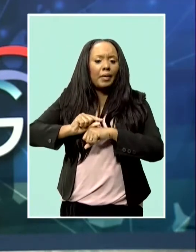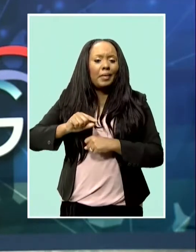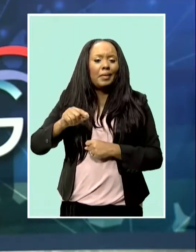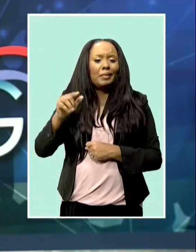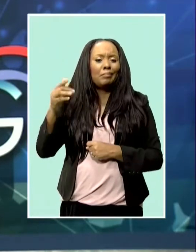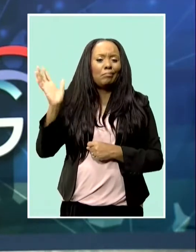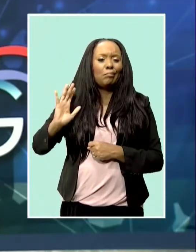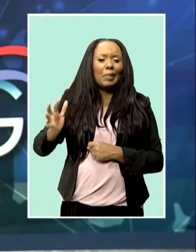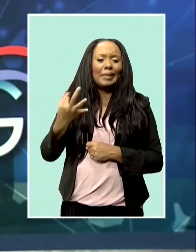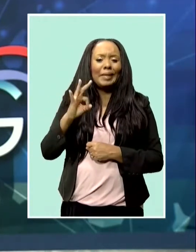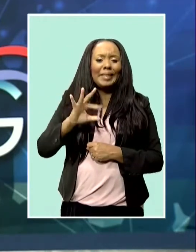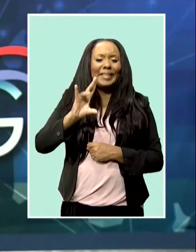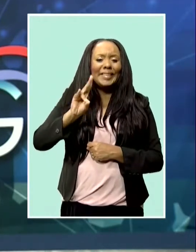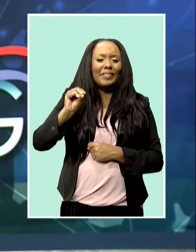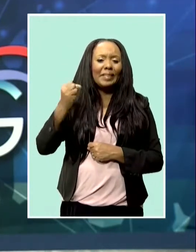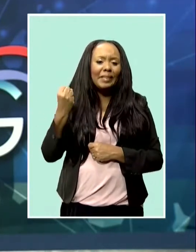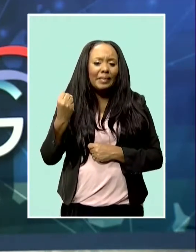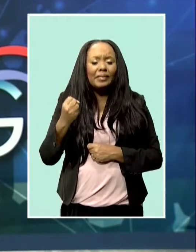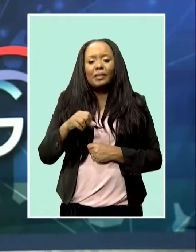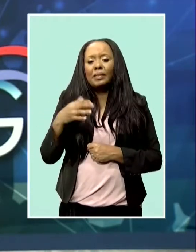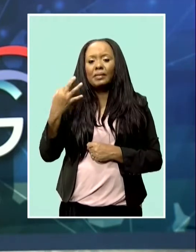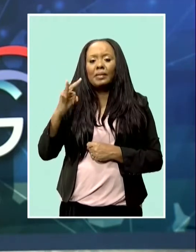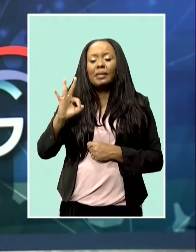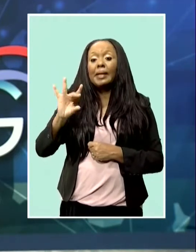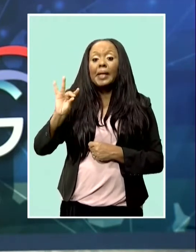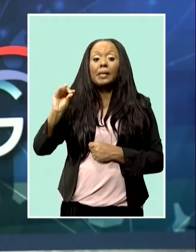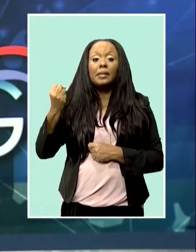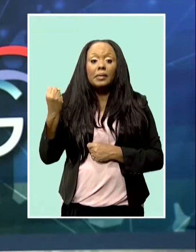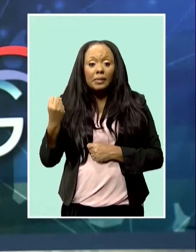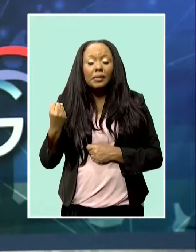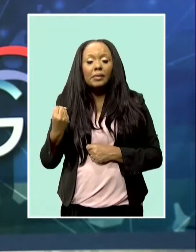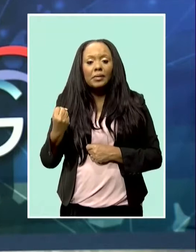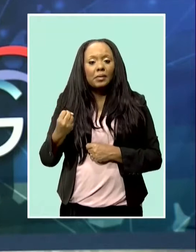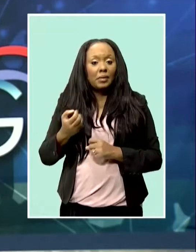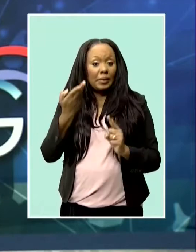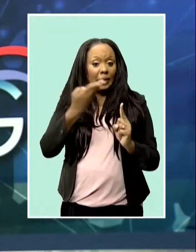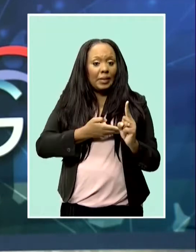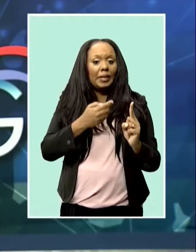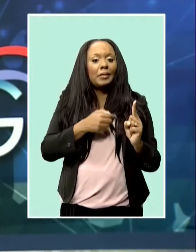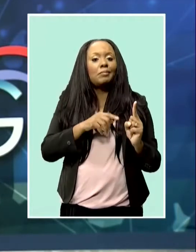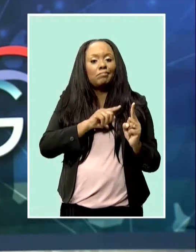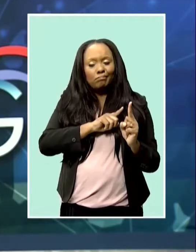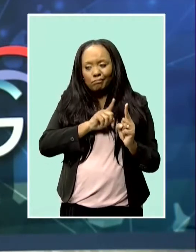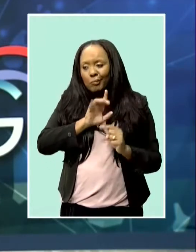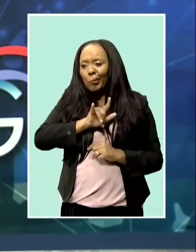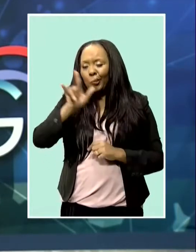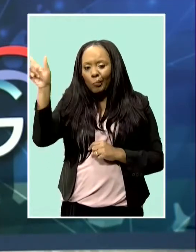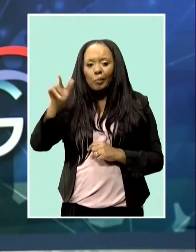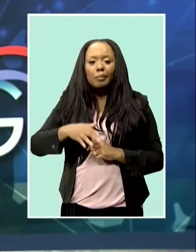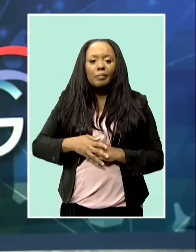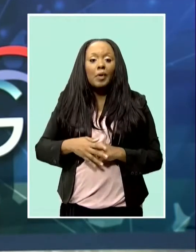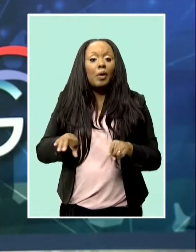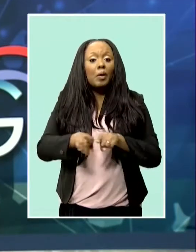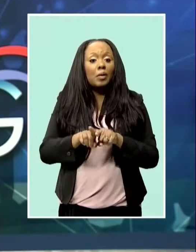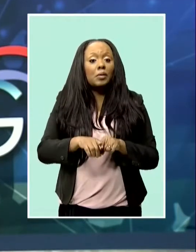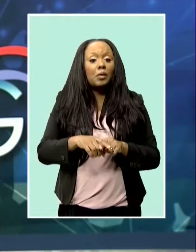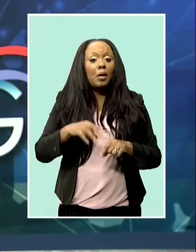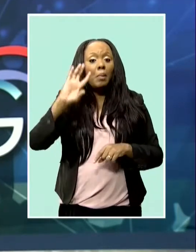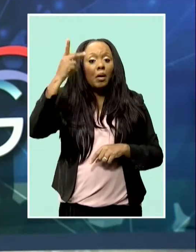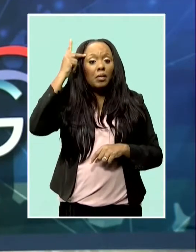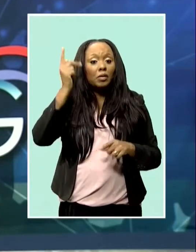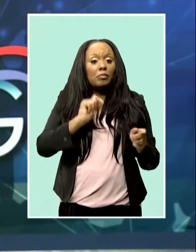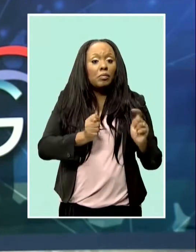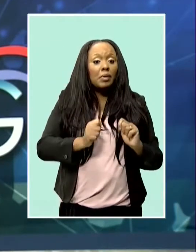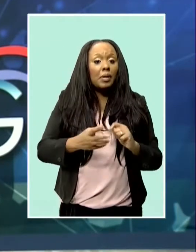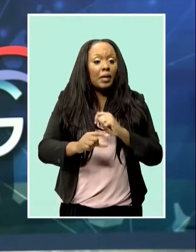80s, Bobby was there. When he felt his voice could make a difference in the politics of Trinidad and Guyana, he made sure the